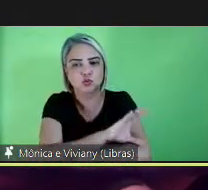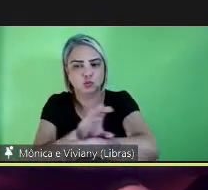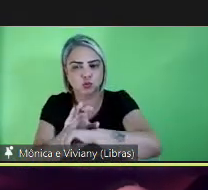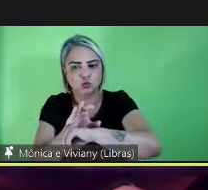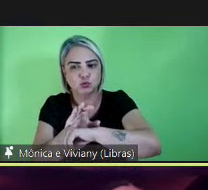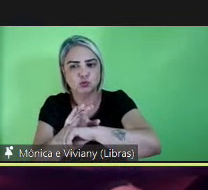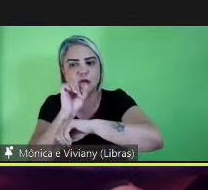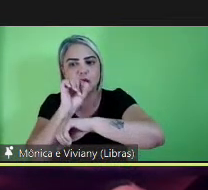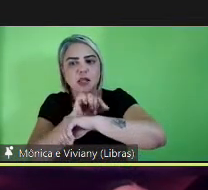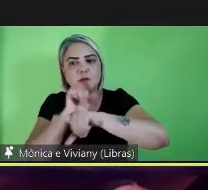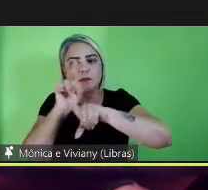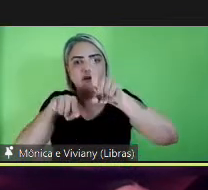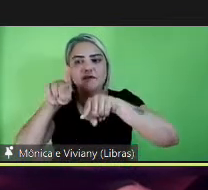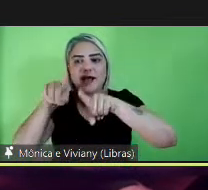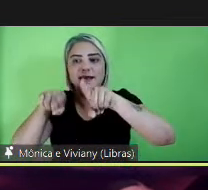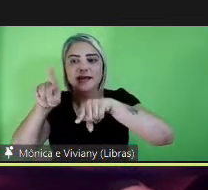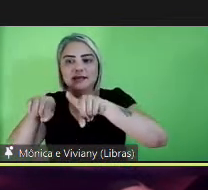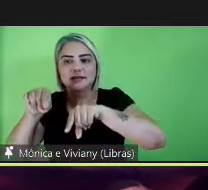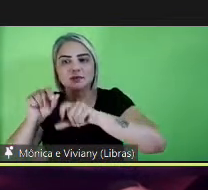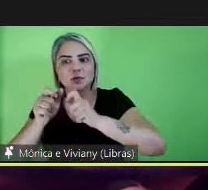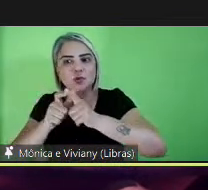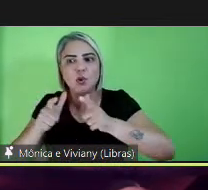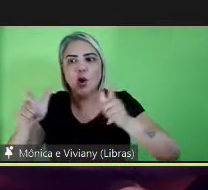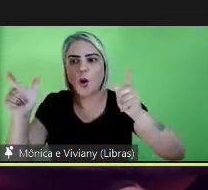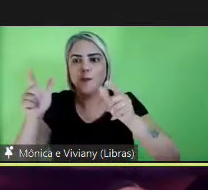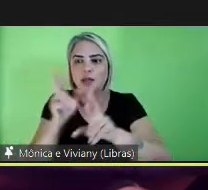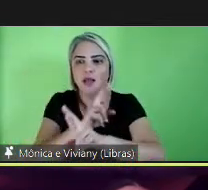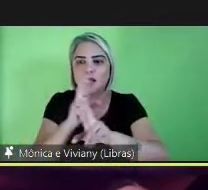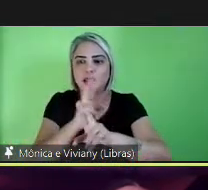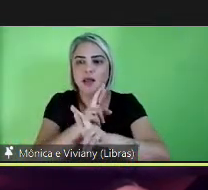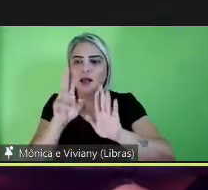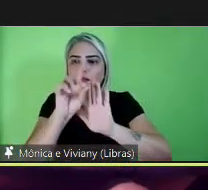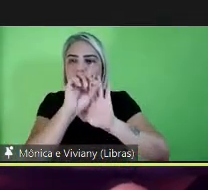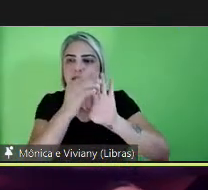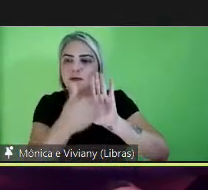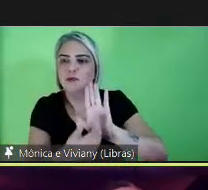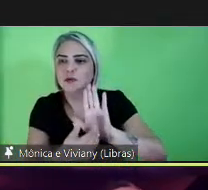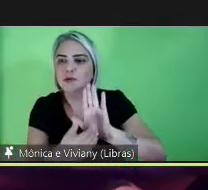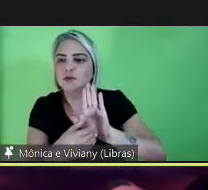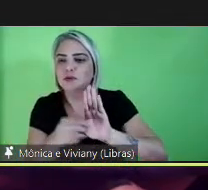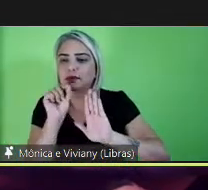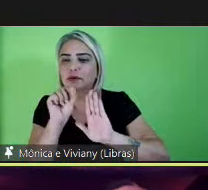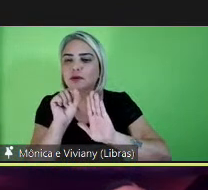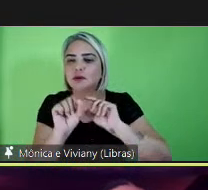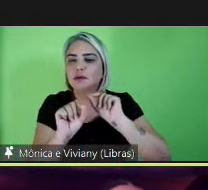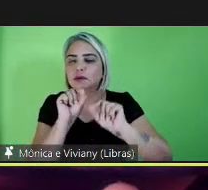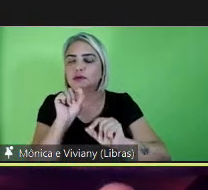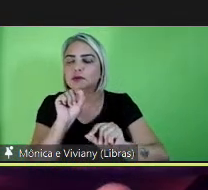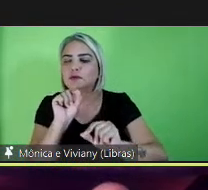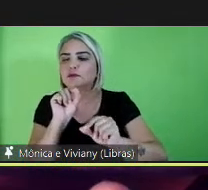in definitions and in what is actually eaten by our patients and